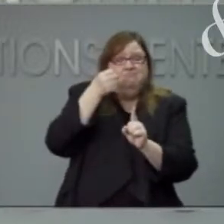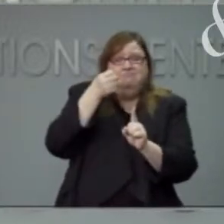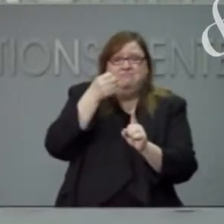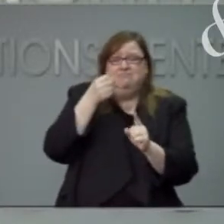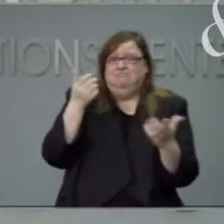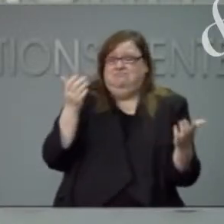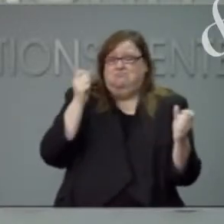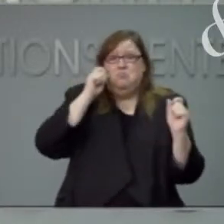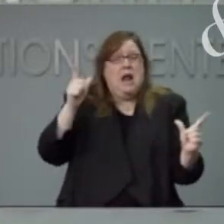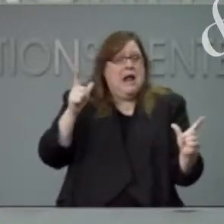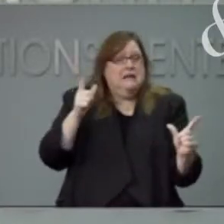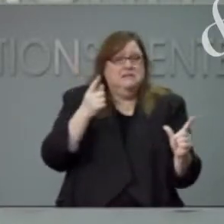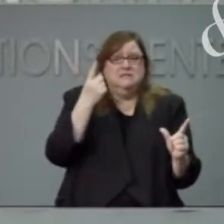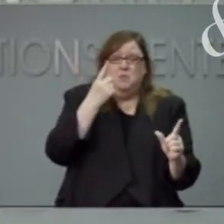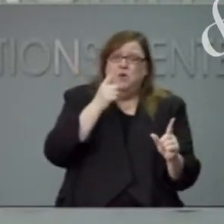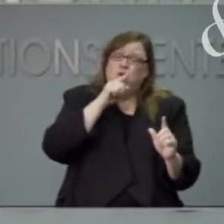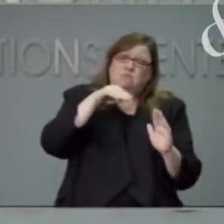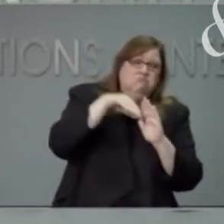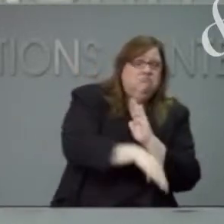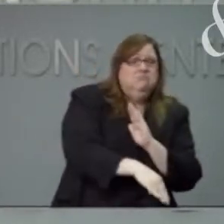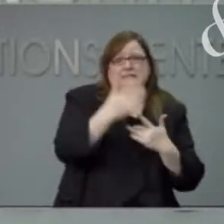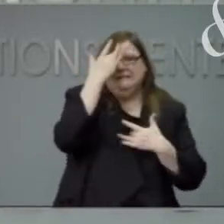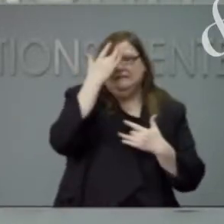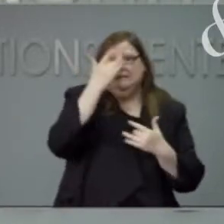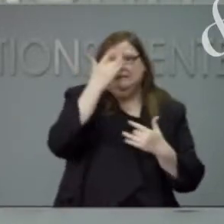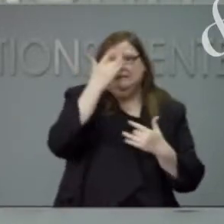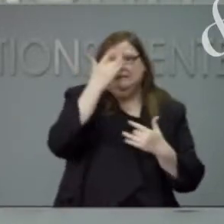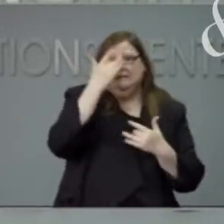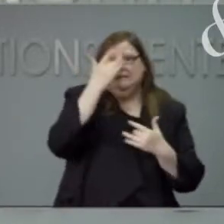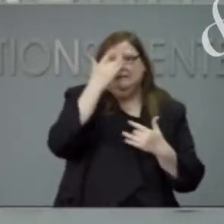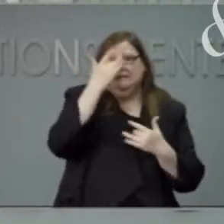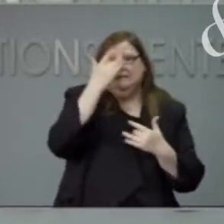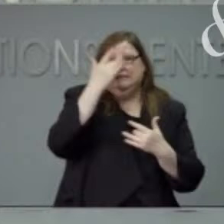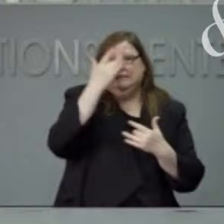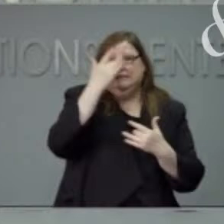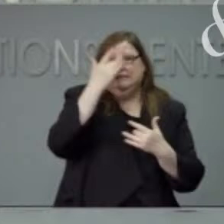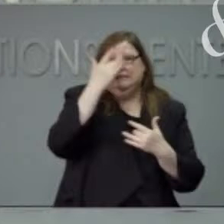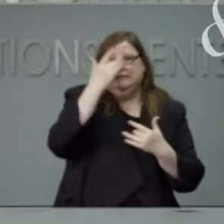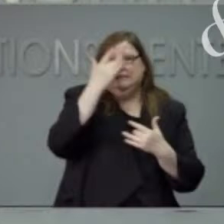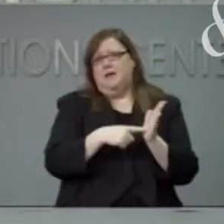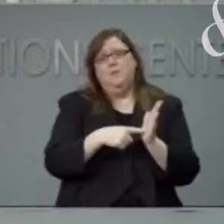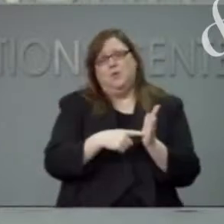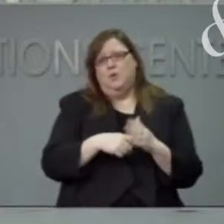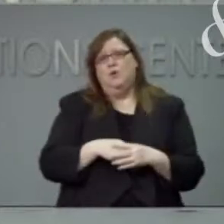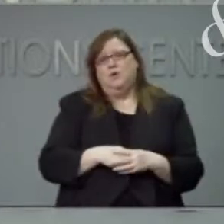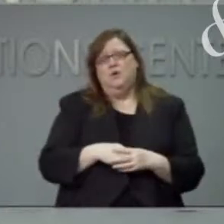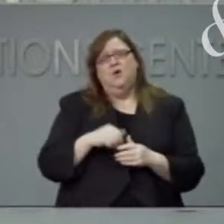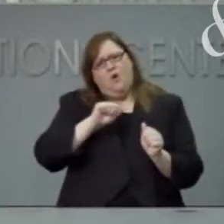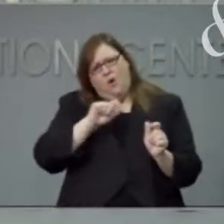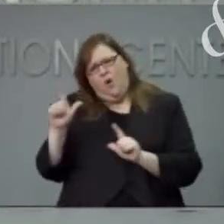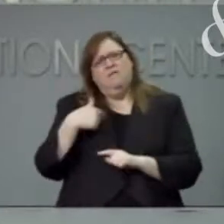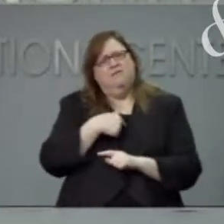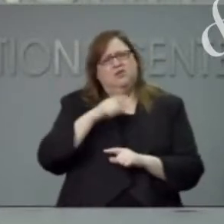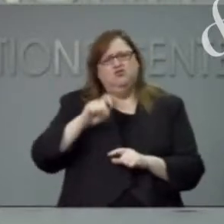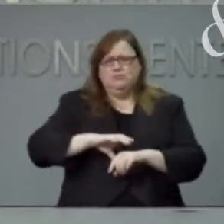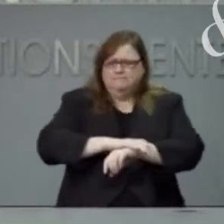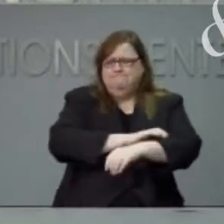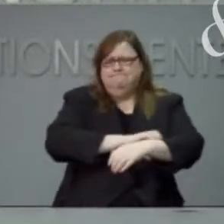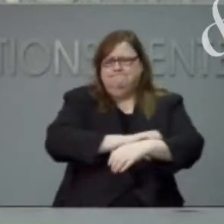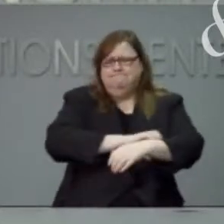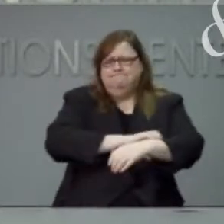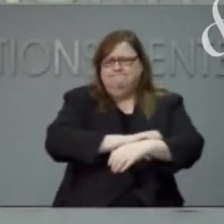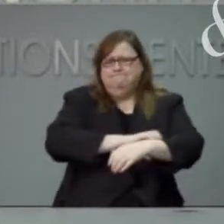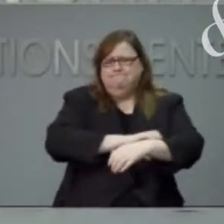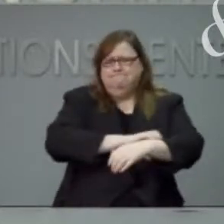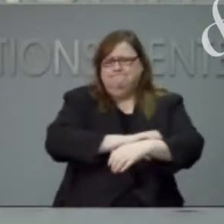should also lead us to redouble our efforts. And every one of us should look at this, mourn with